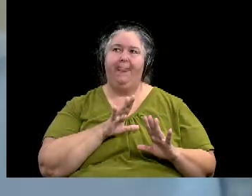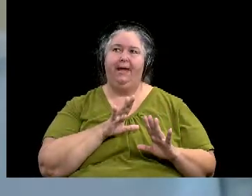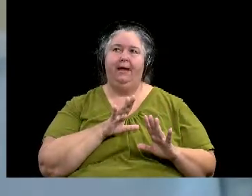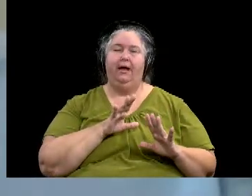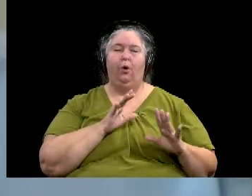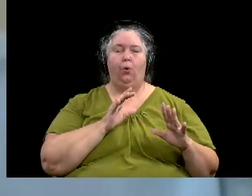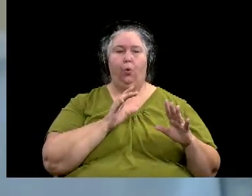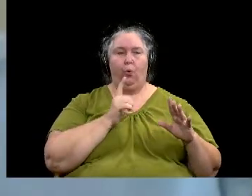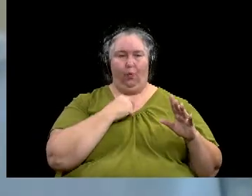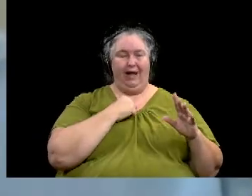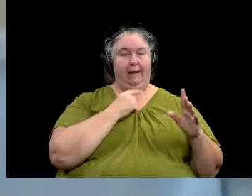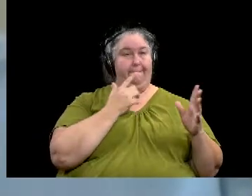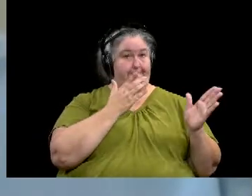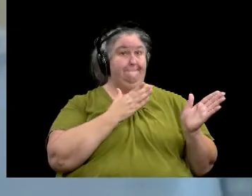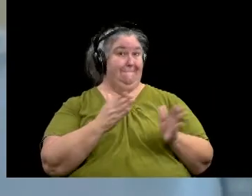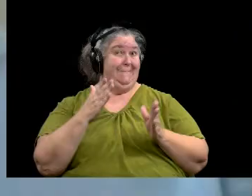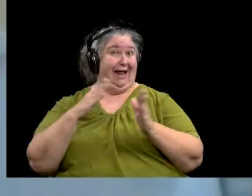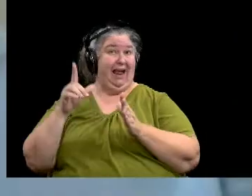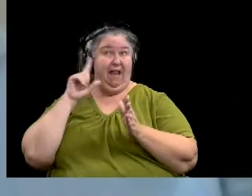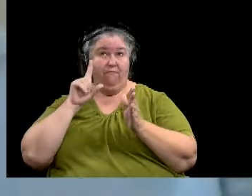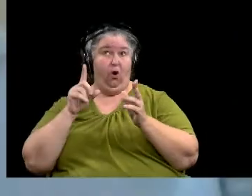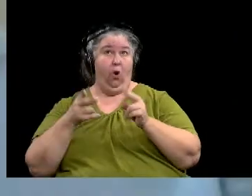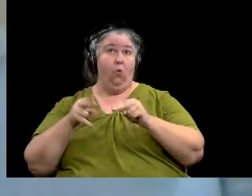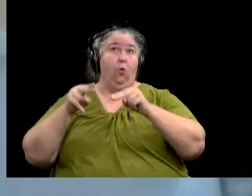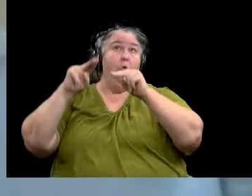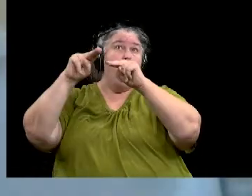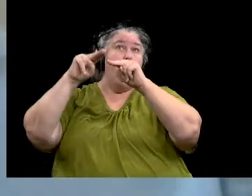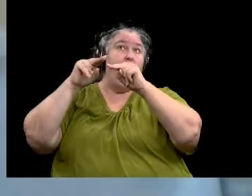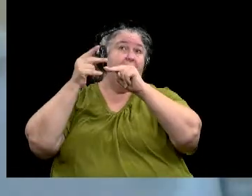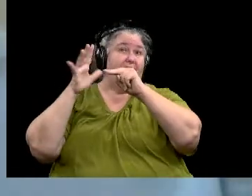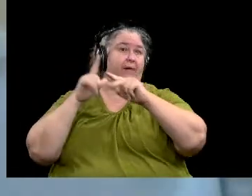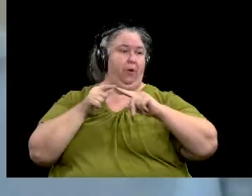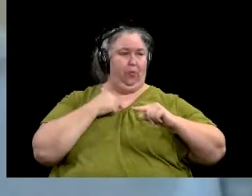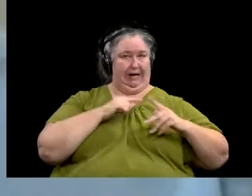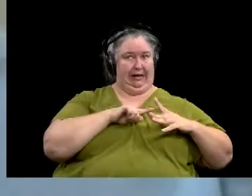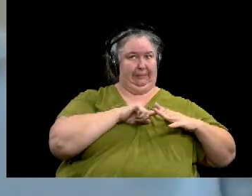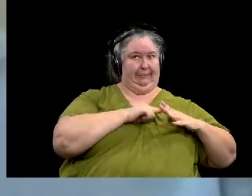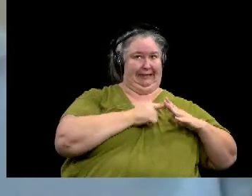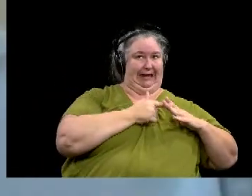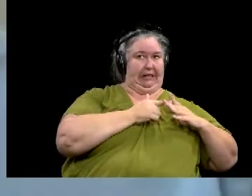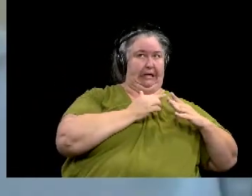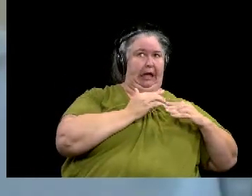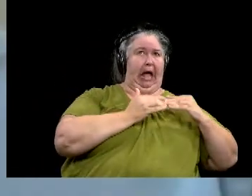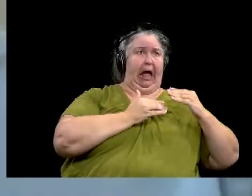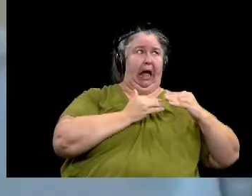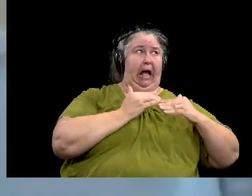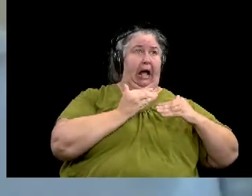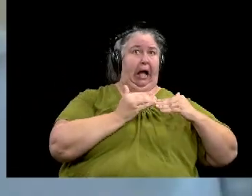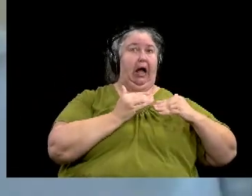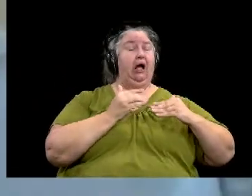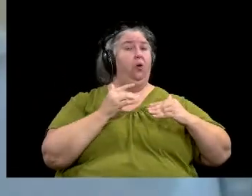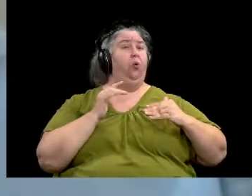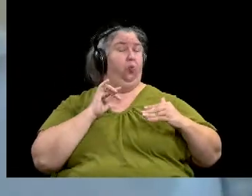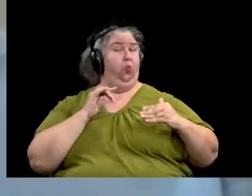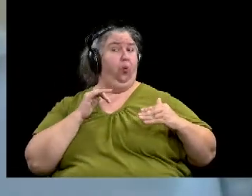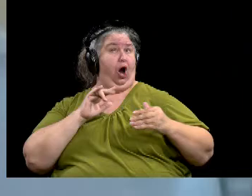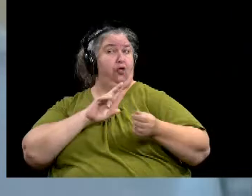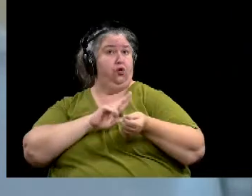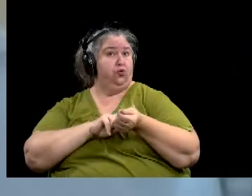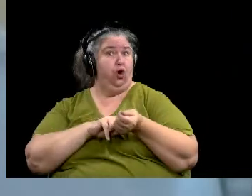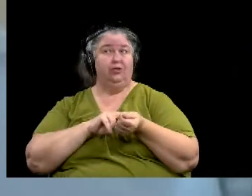medical staff are strong. Our nurses and care teams are